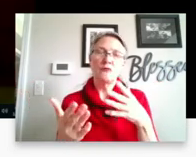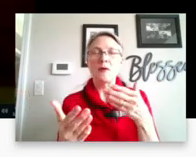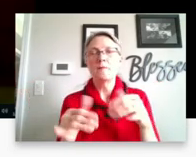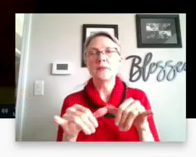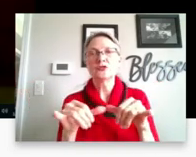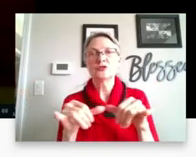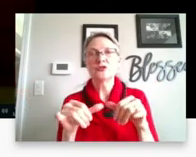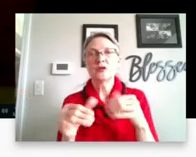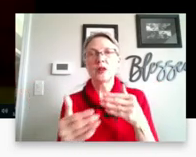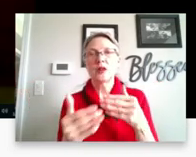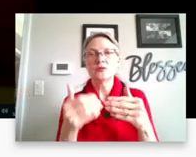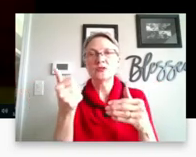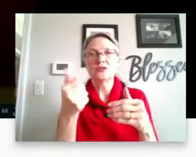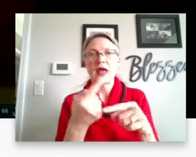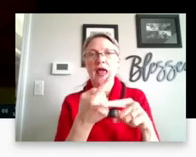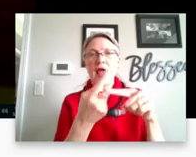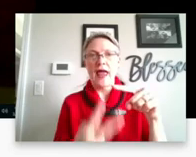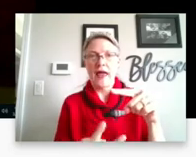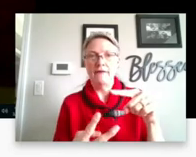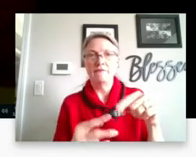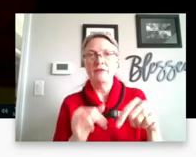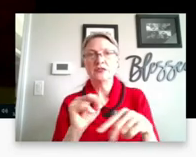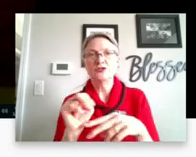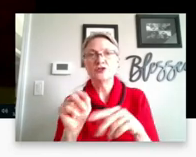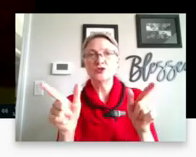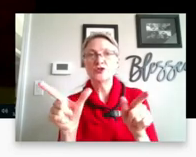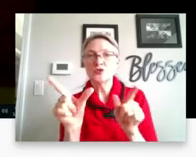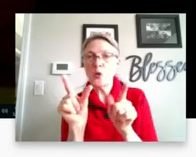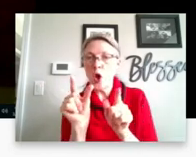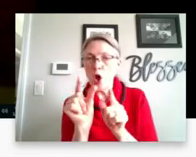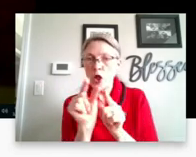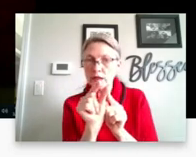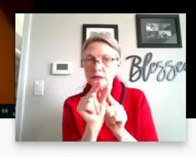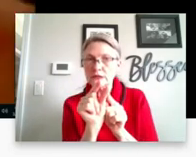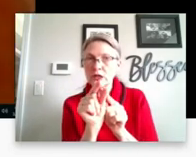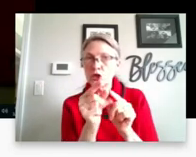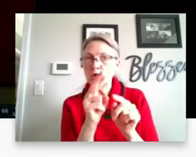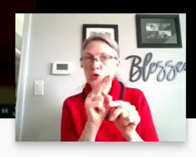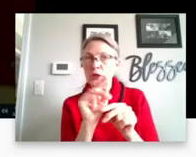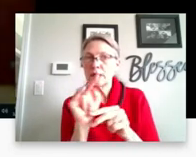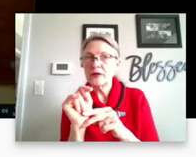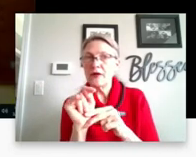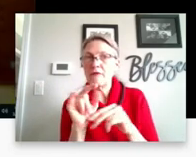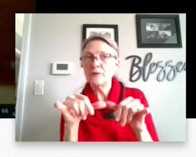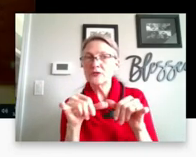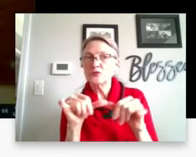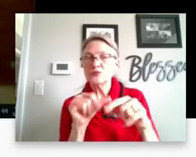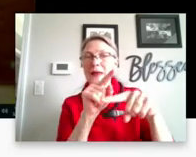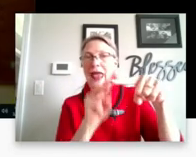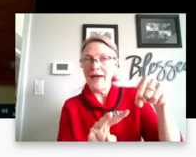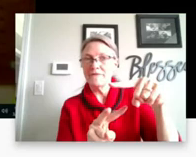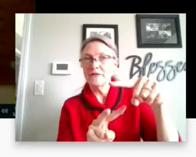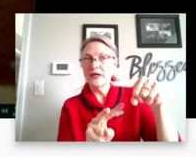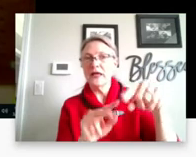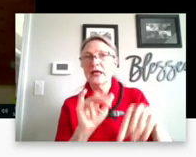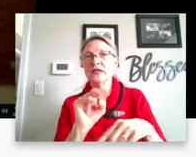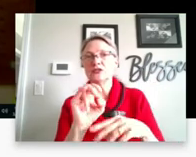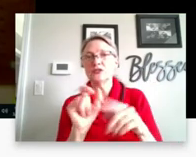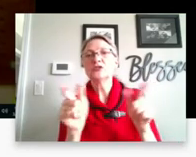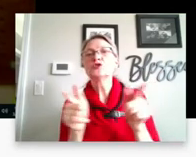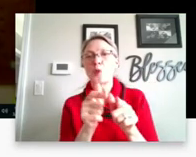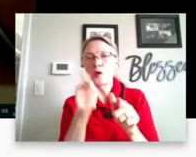the smallest unit of measure that I could possibly have for this data set would be a half of an inch, right? A half